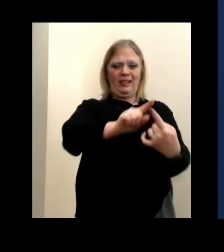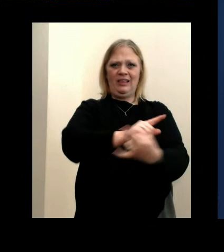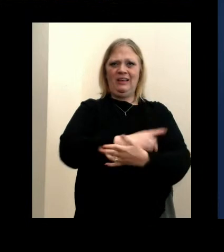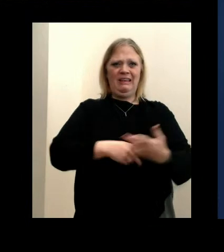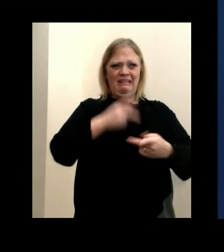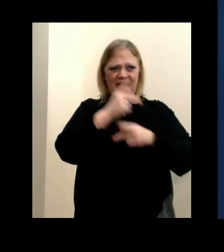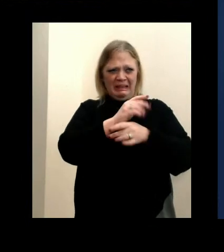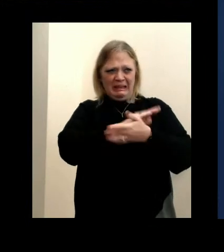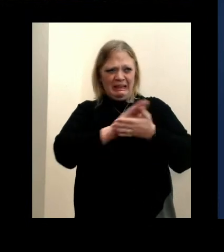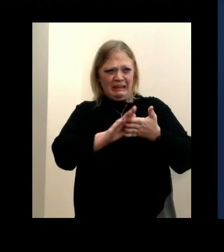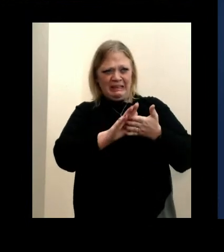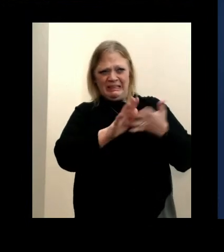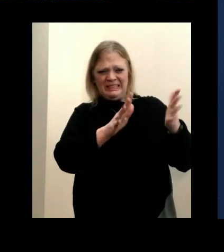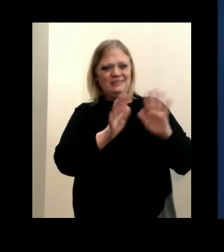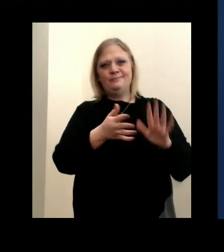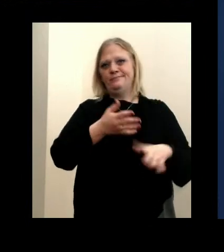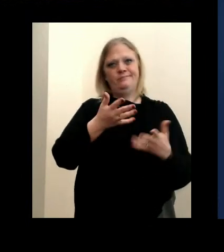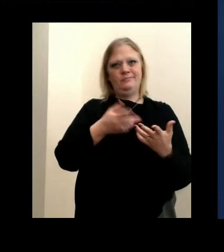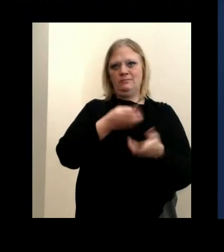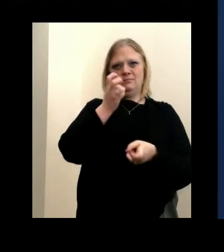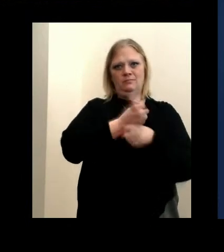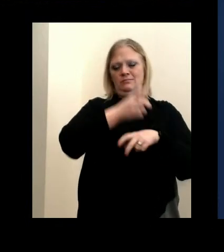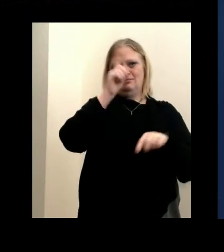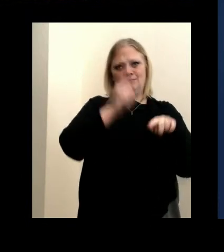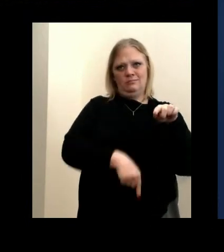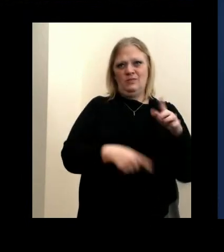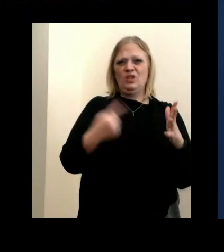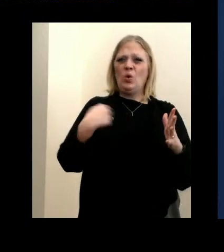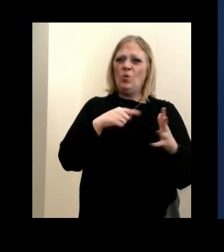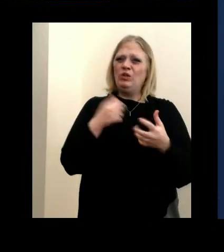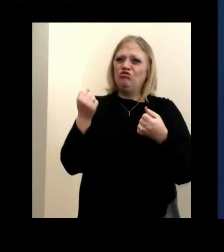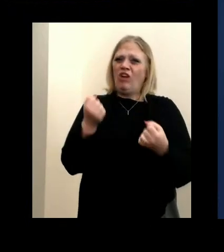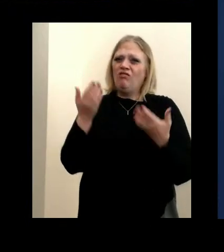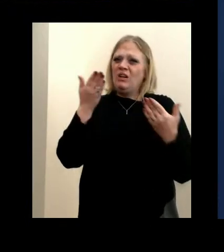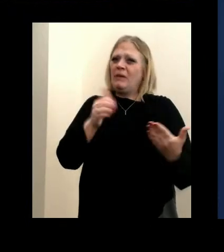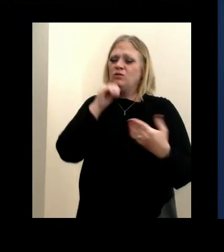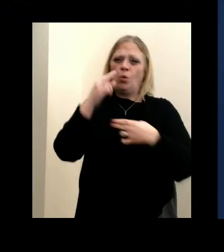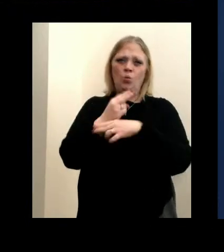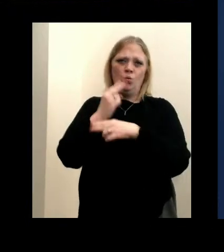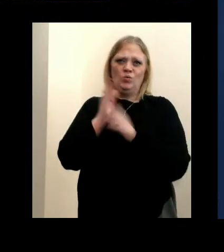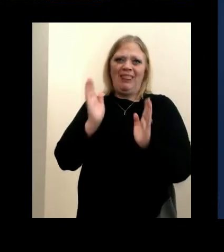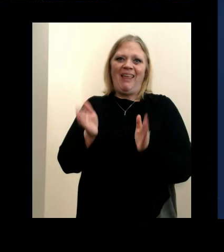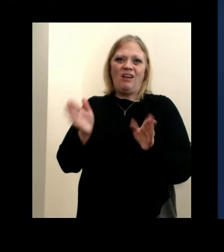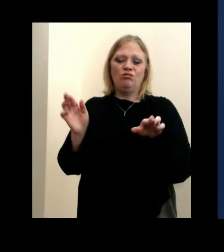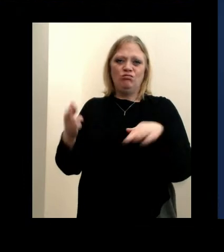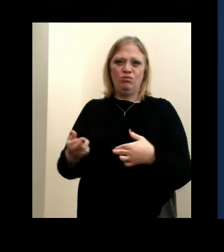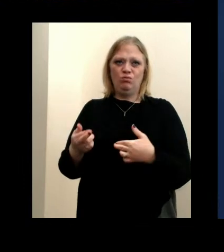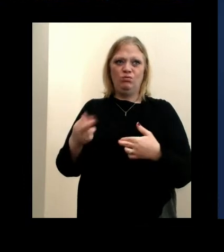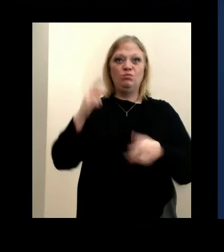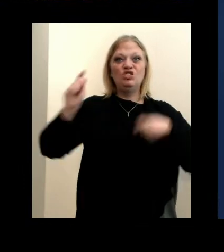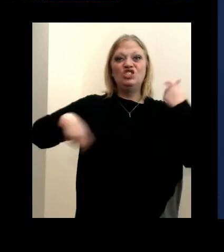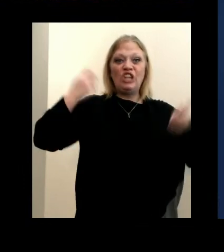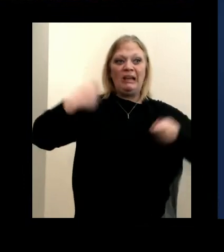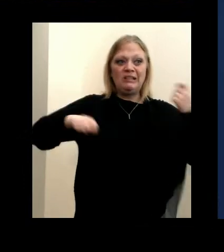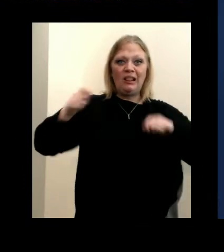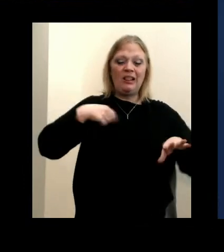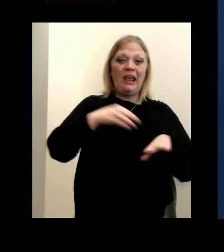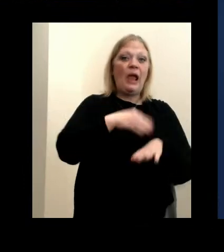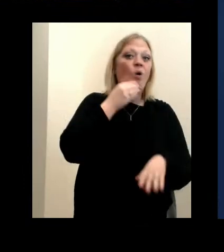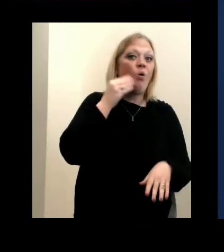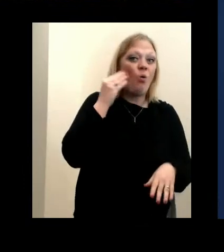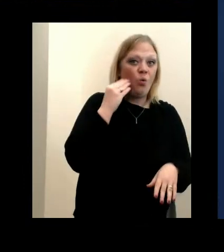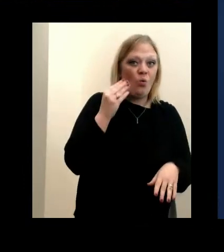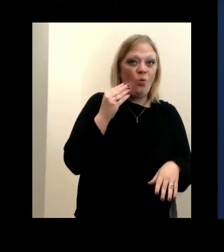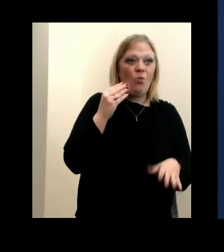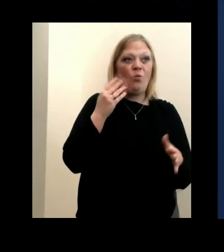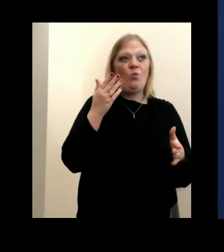disinfect. So we're strongly discouraging people from using the locker rooms, and just try to get changed as much as you can at home, and then as much